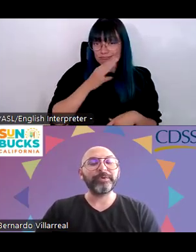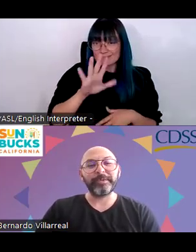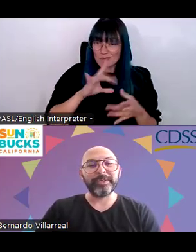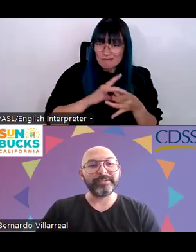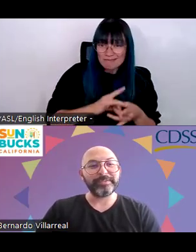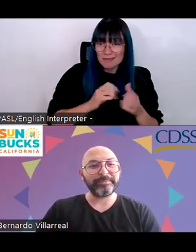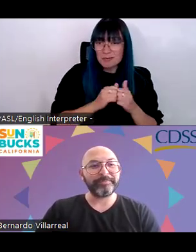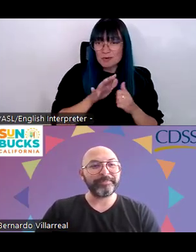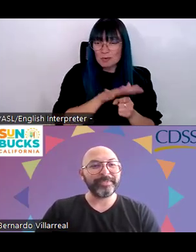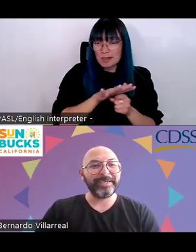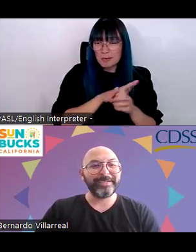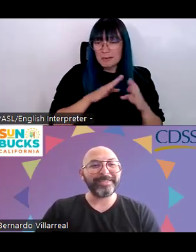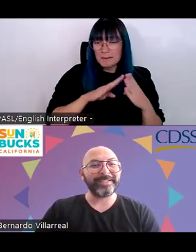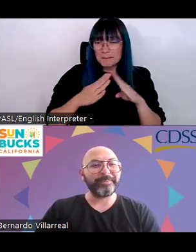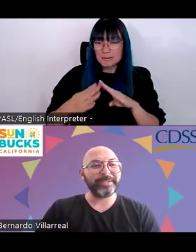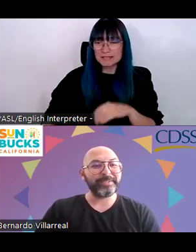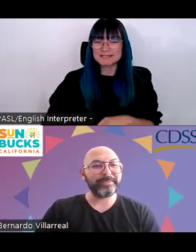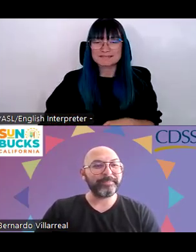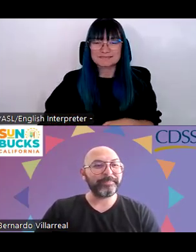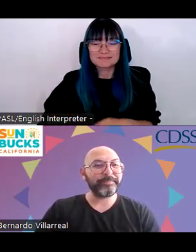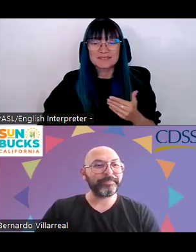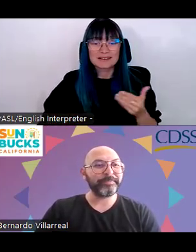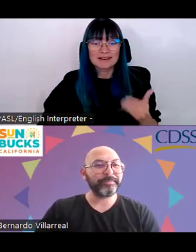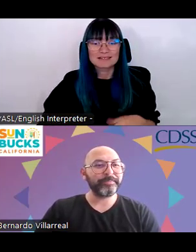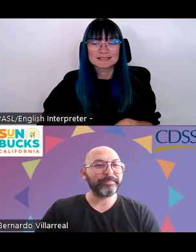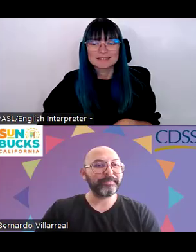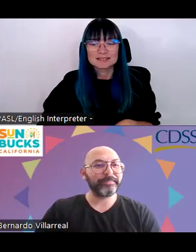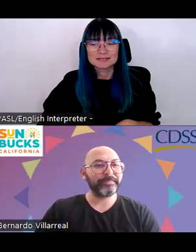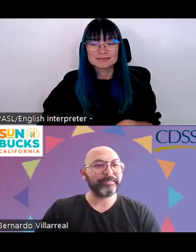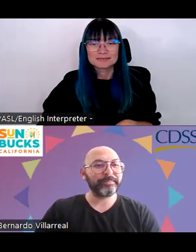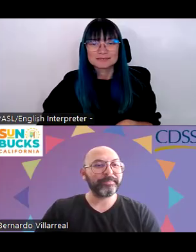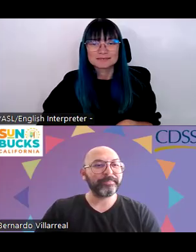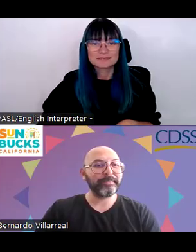relevant to your local communities. Next slide, please.